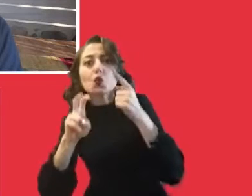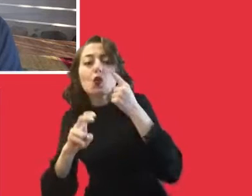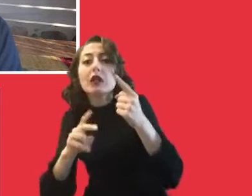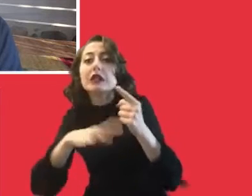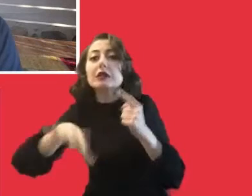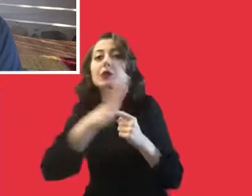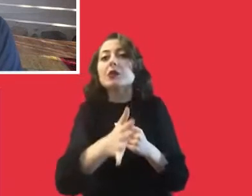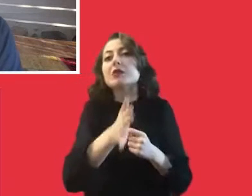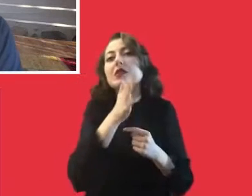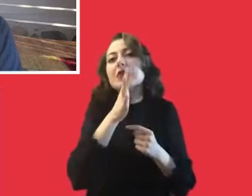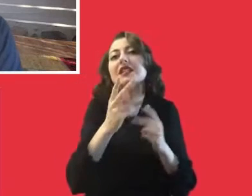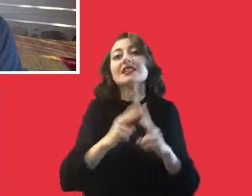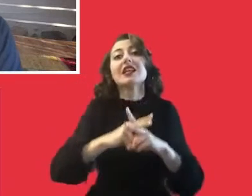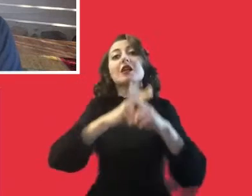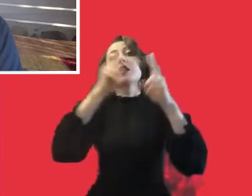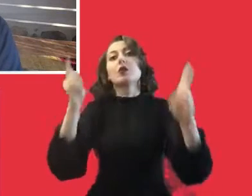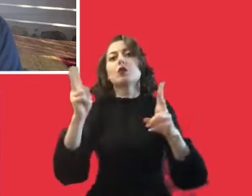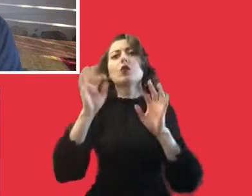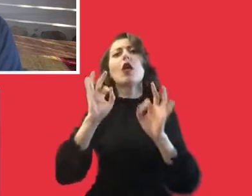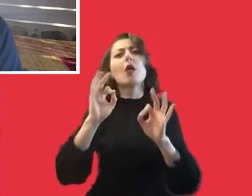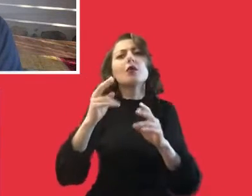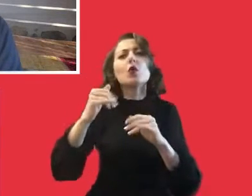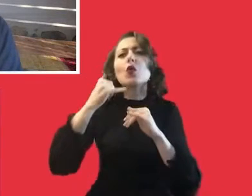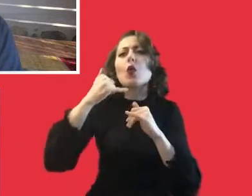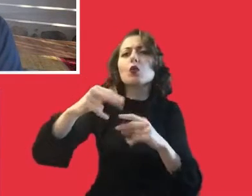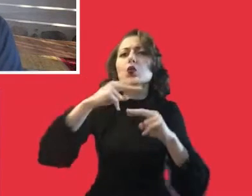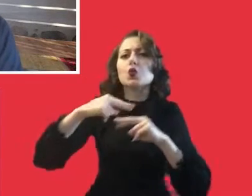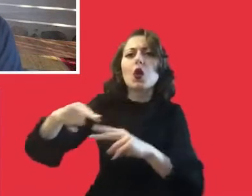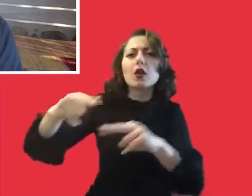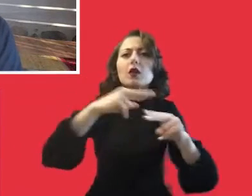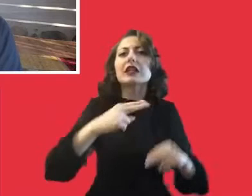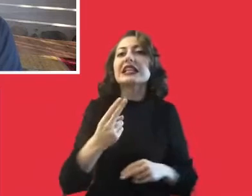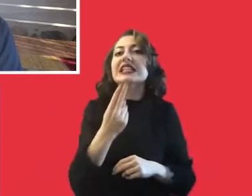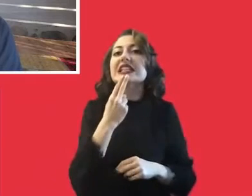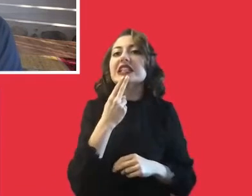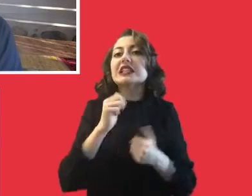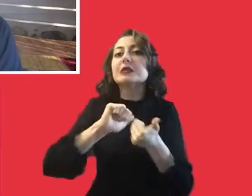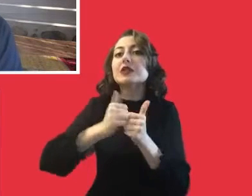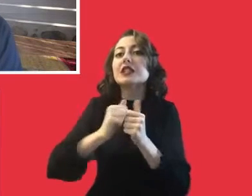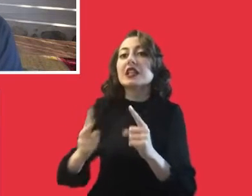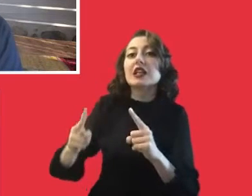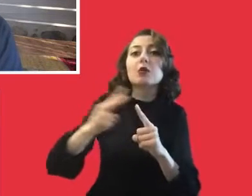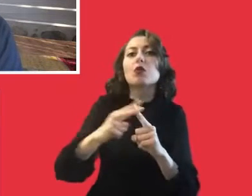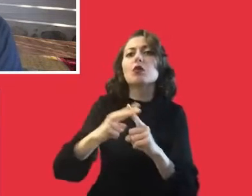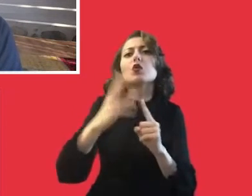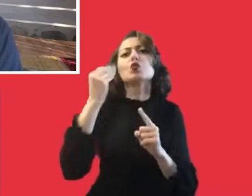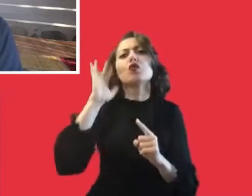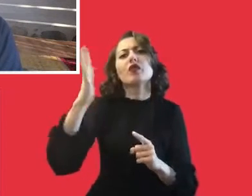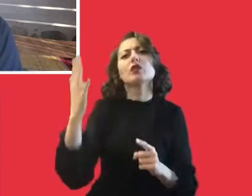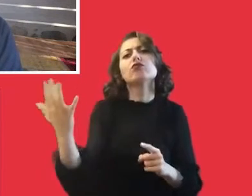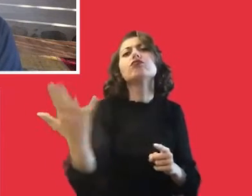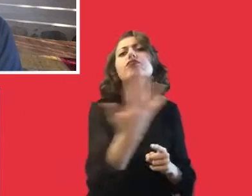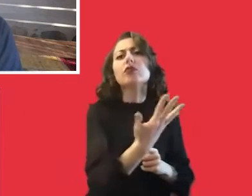people. But also, as we have been discussing up until the morning, the participation